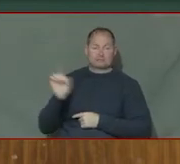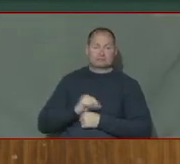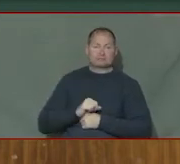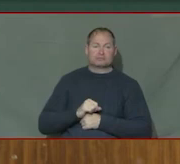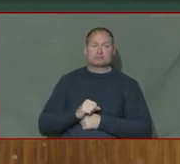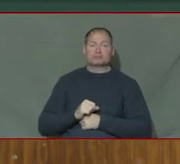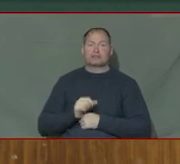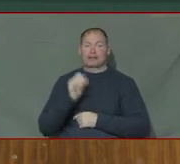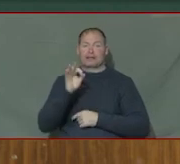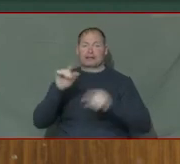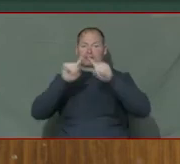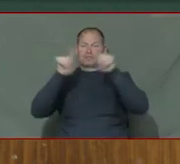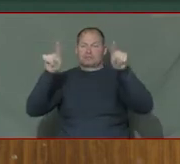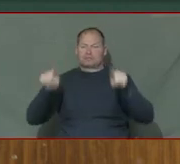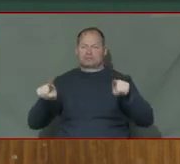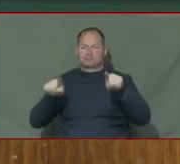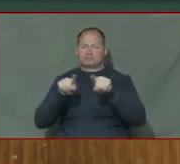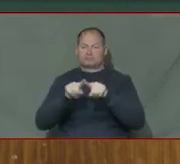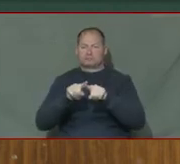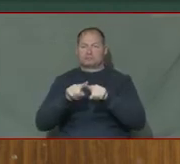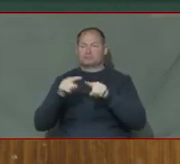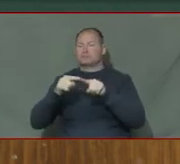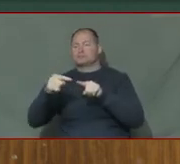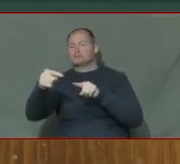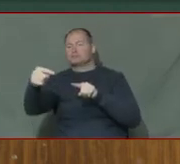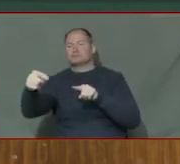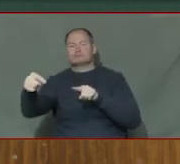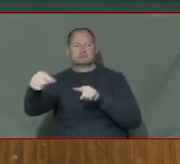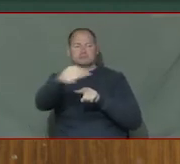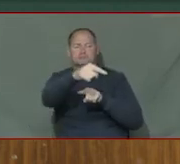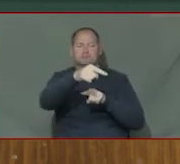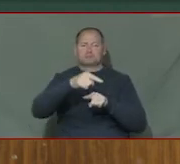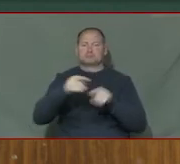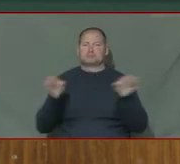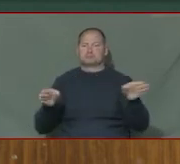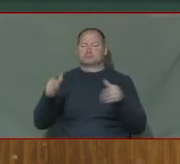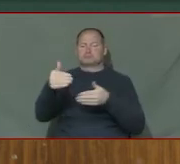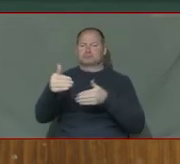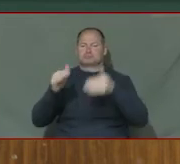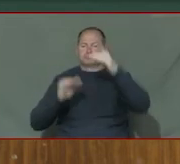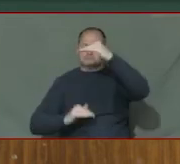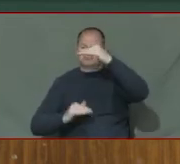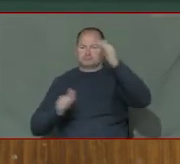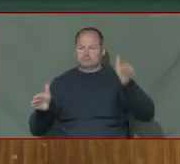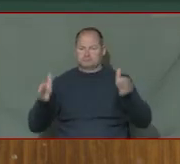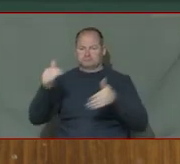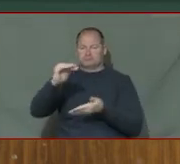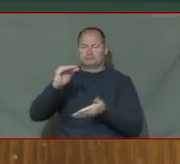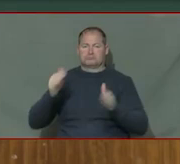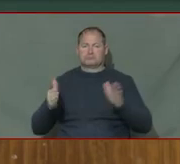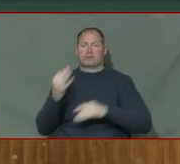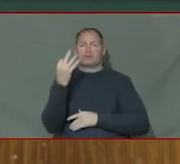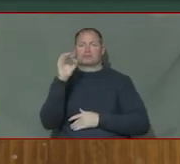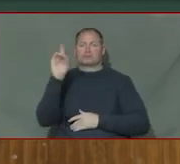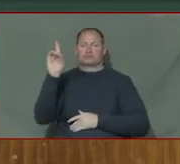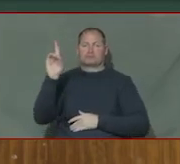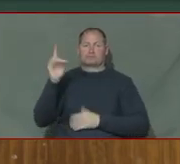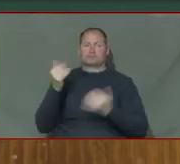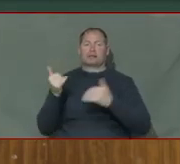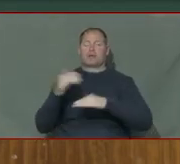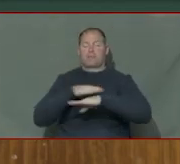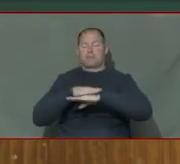is three-dimensional is called a cube or cuboid. Now the volume is the area of the base. The base is a